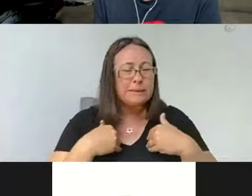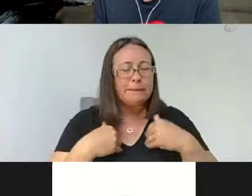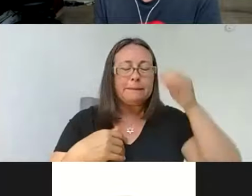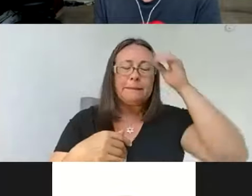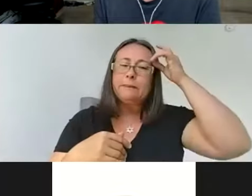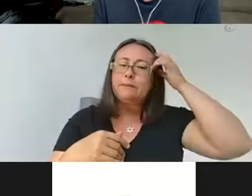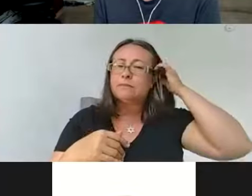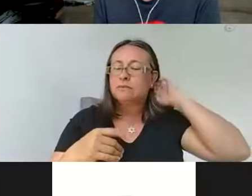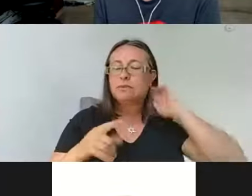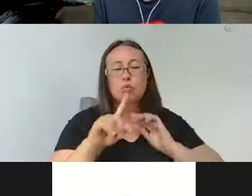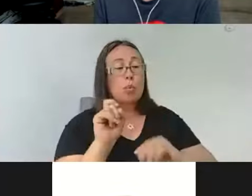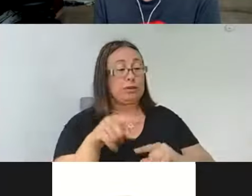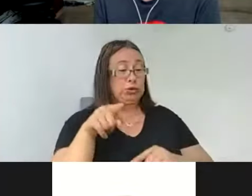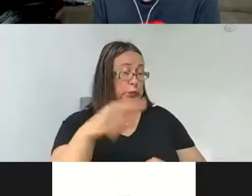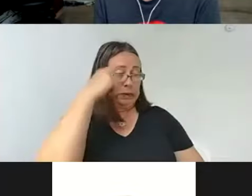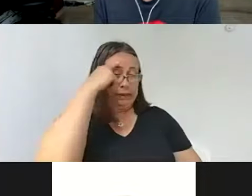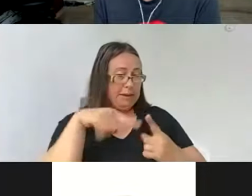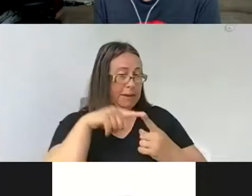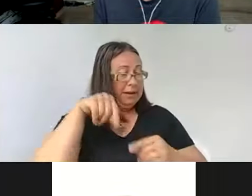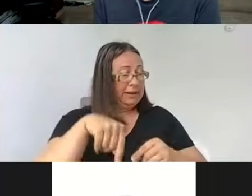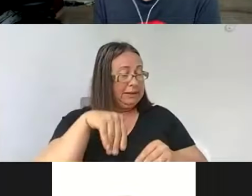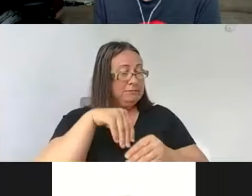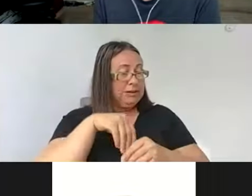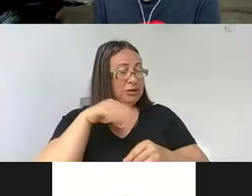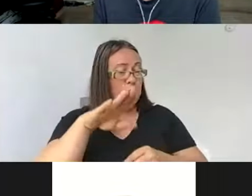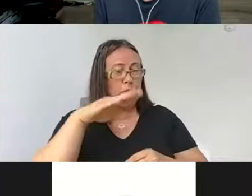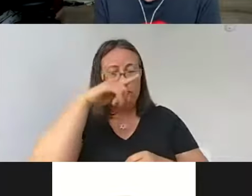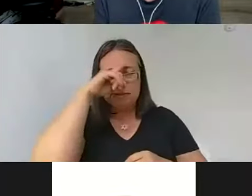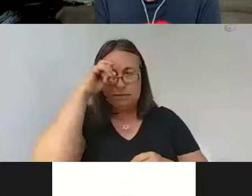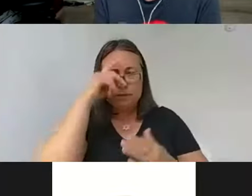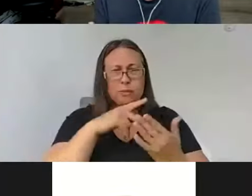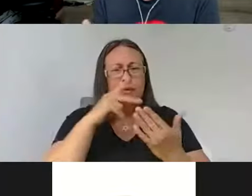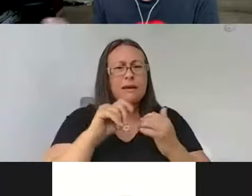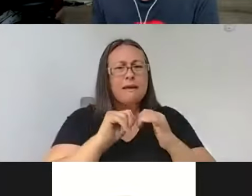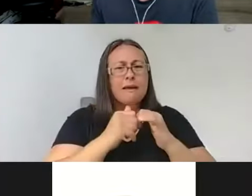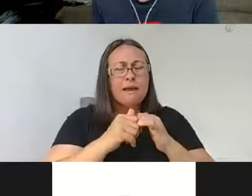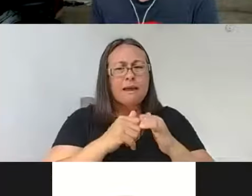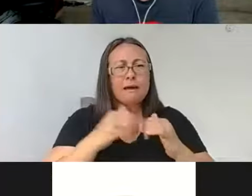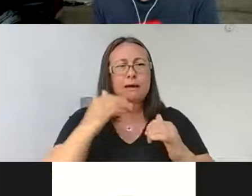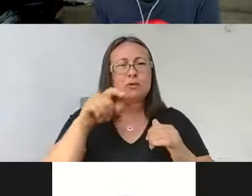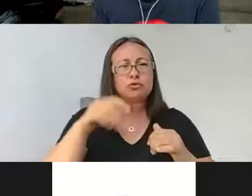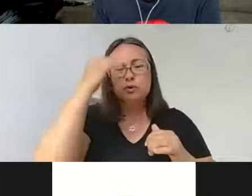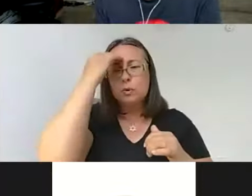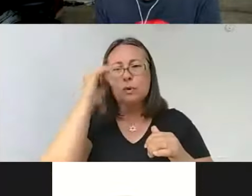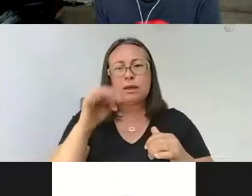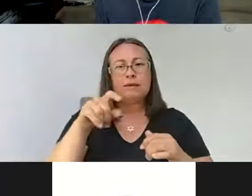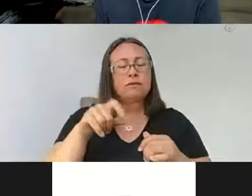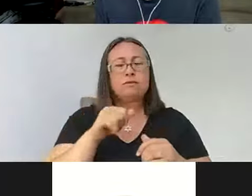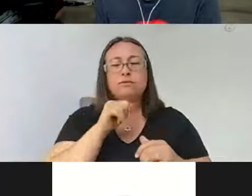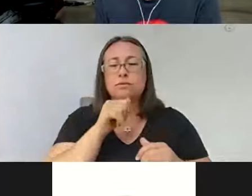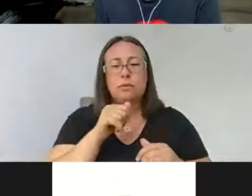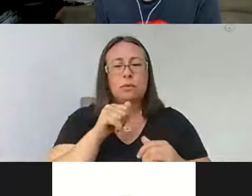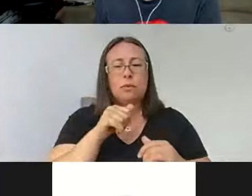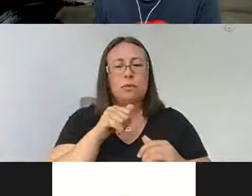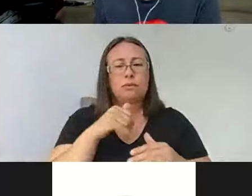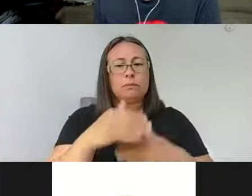thinking about in your labs this summer, working on stem cells. How do they know whether they should divide or differentiate into another cell type? So we think about that a